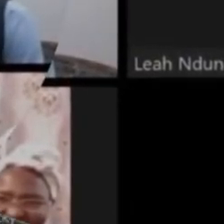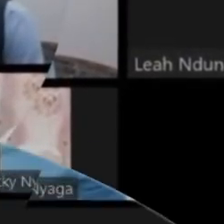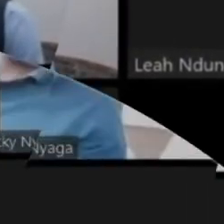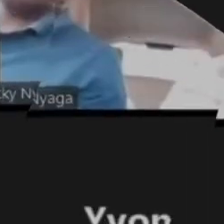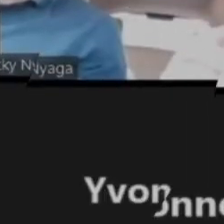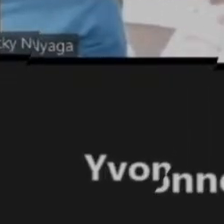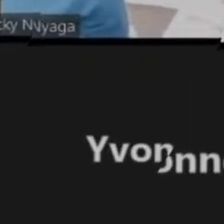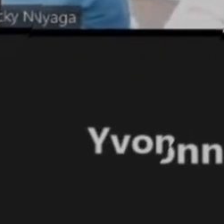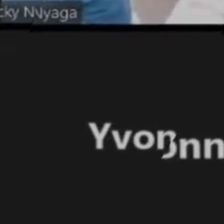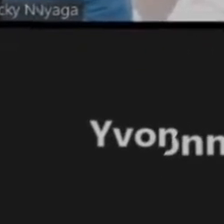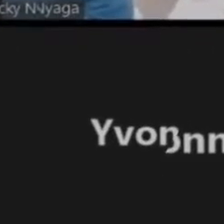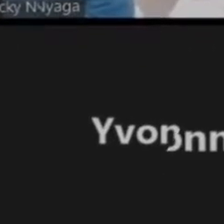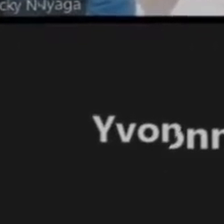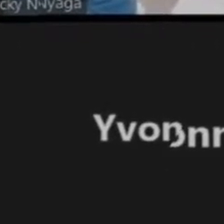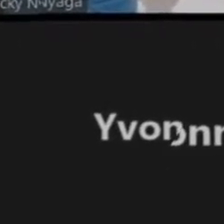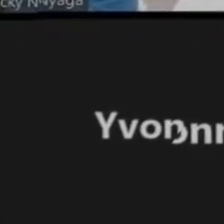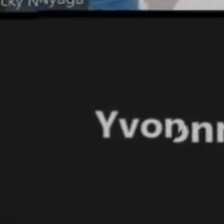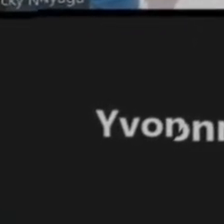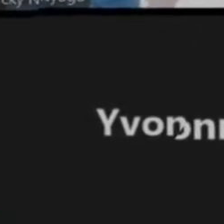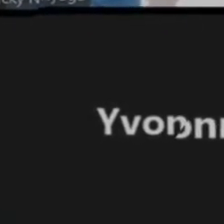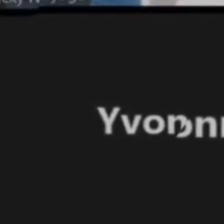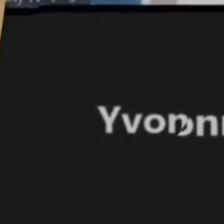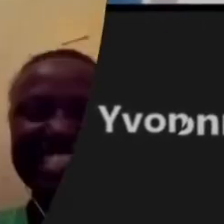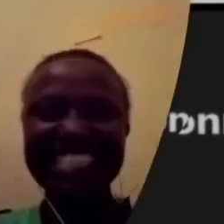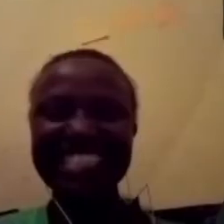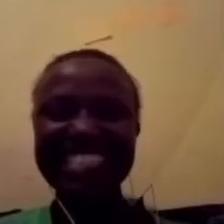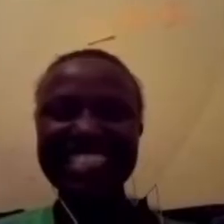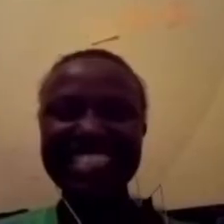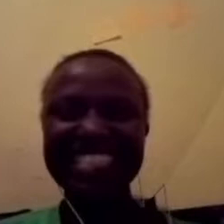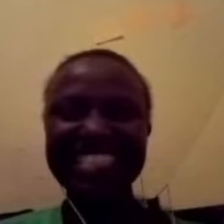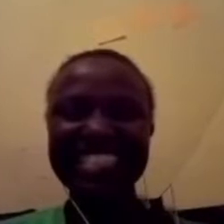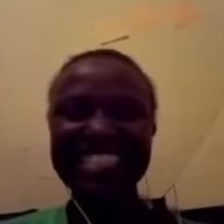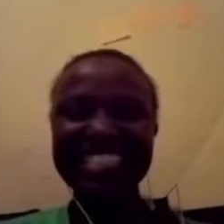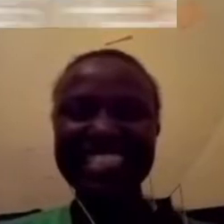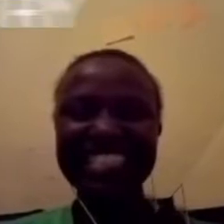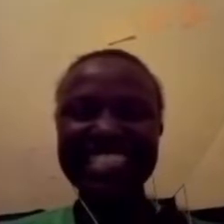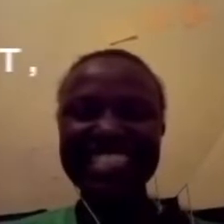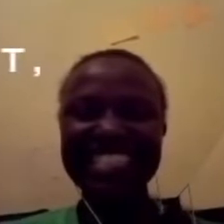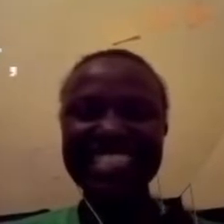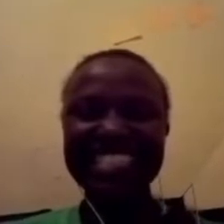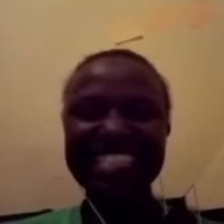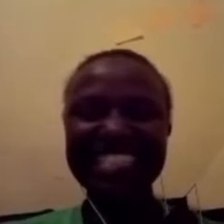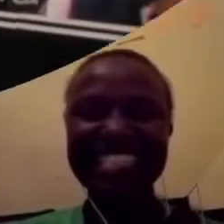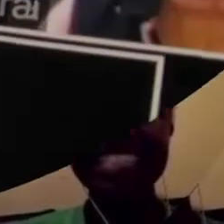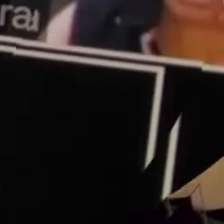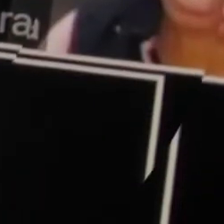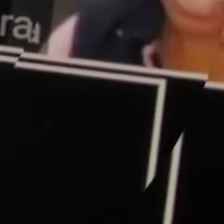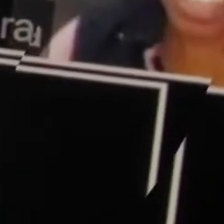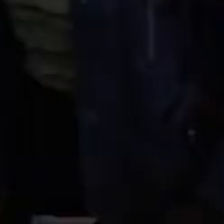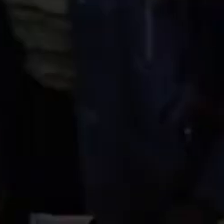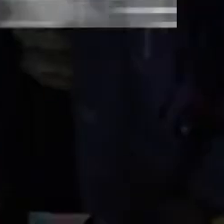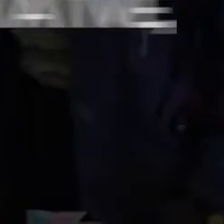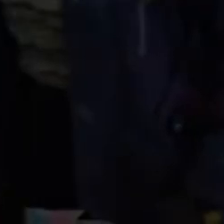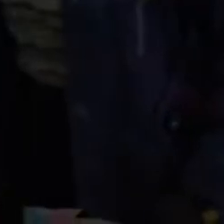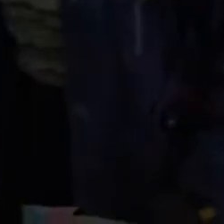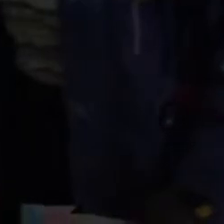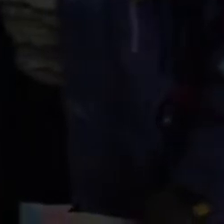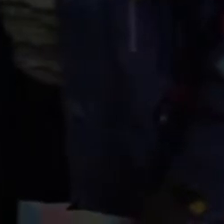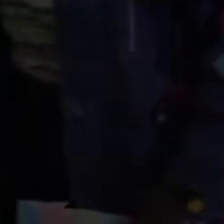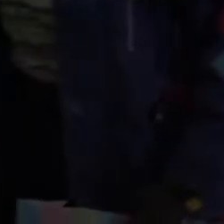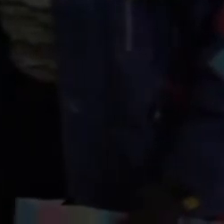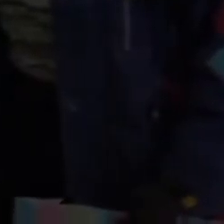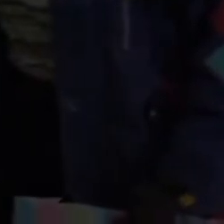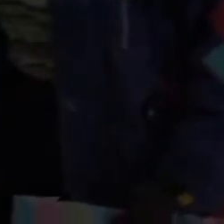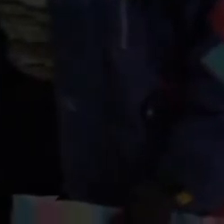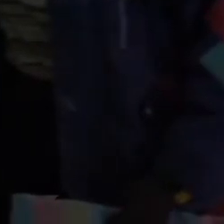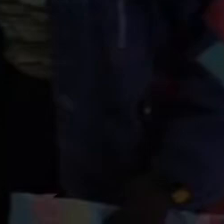digital platforms, many for the very first time. Special thanks to those safari groups across the country that have reached out